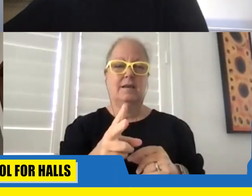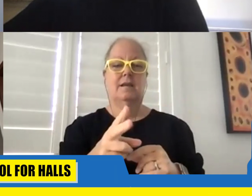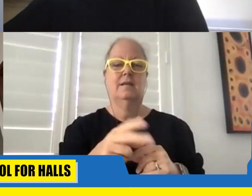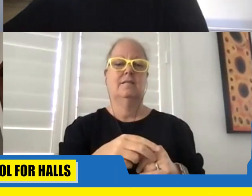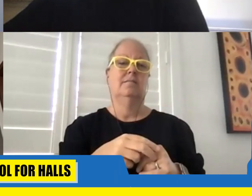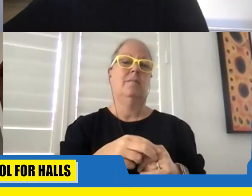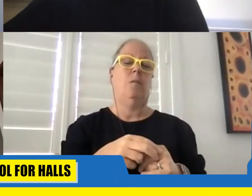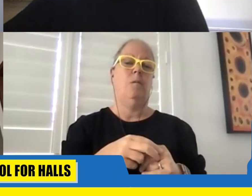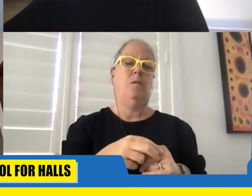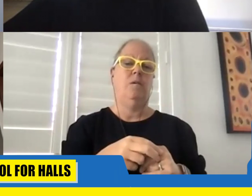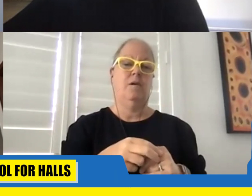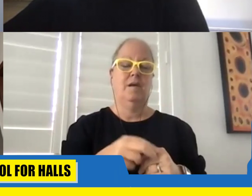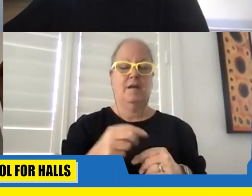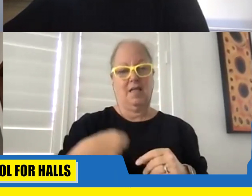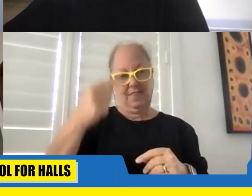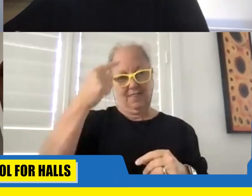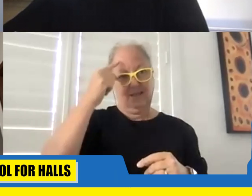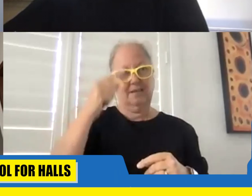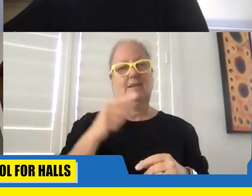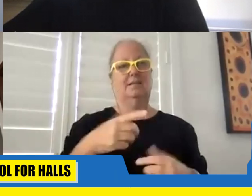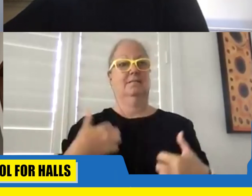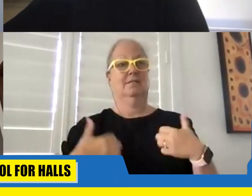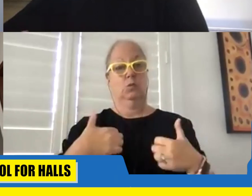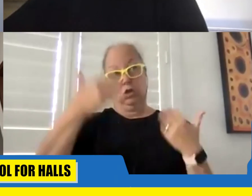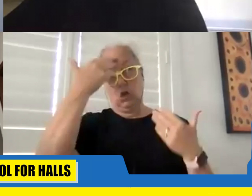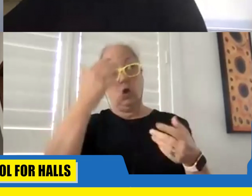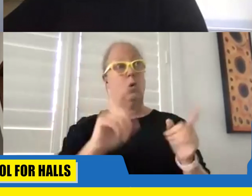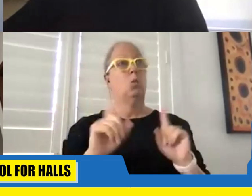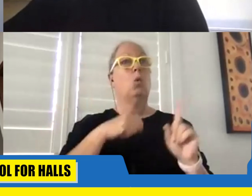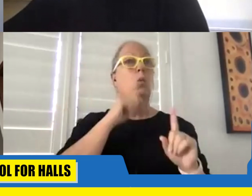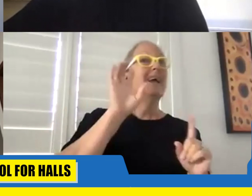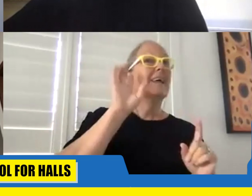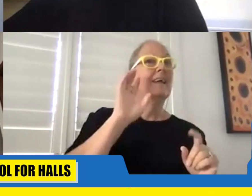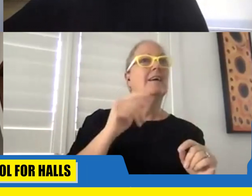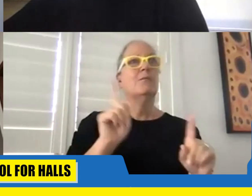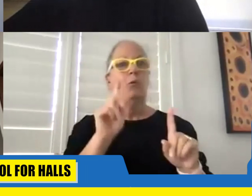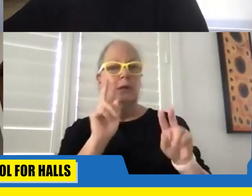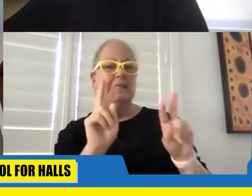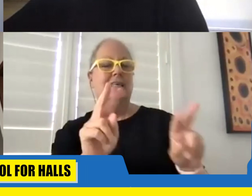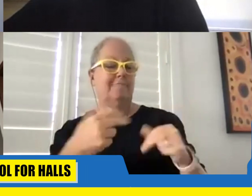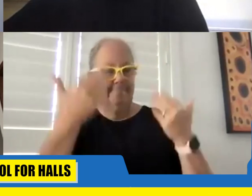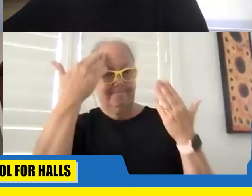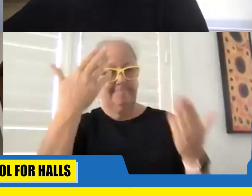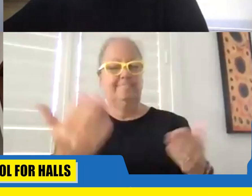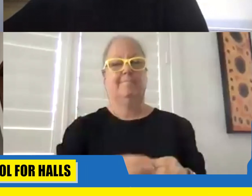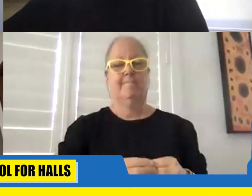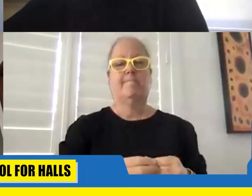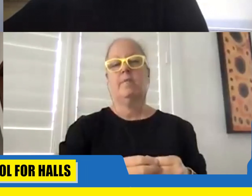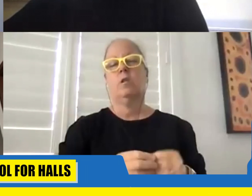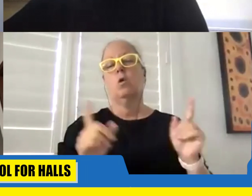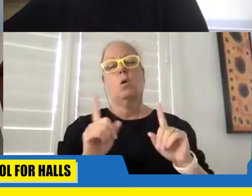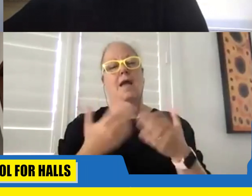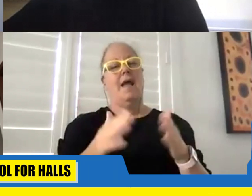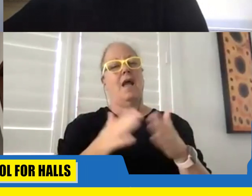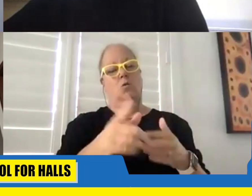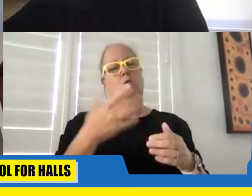I think it's the excitement of not knowing what you're going to listen to. That was good fun. Yeah. And so how would you like to see that audience develop